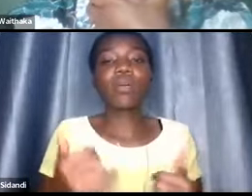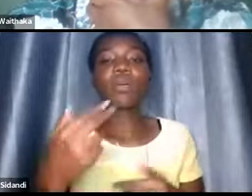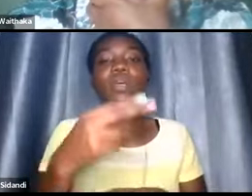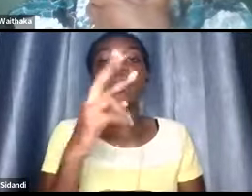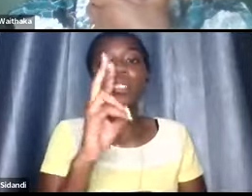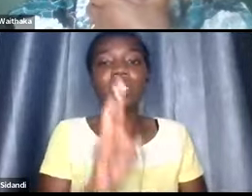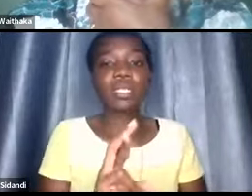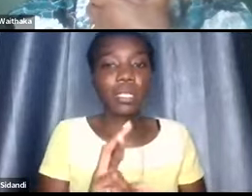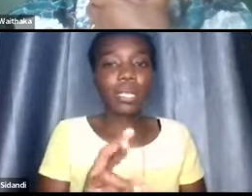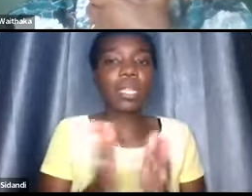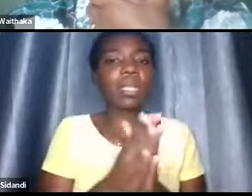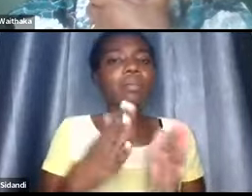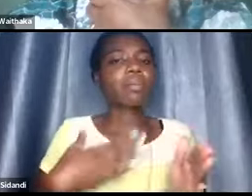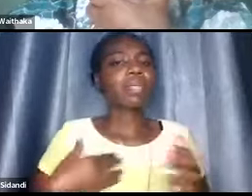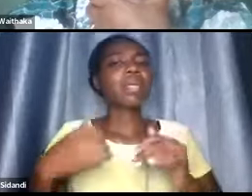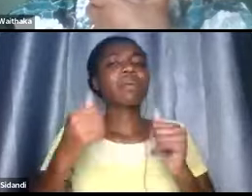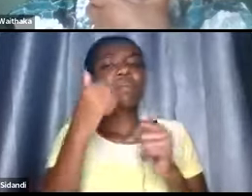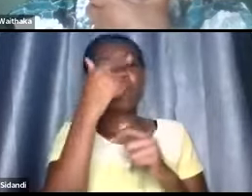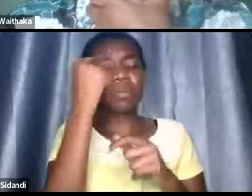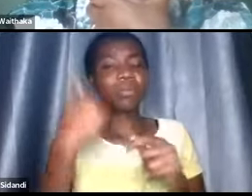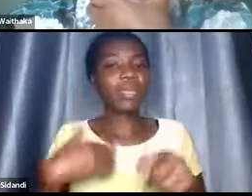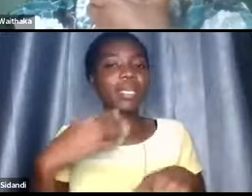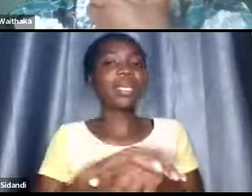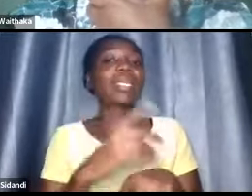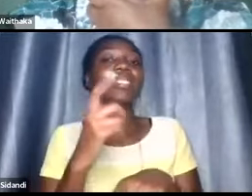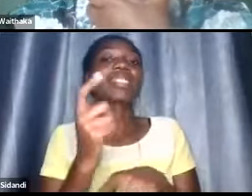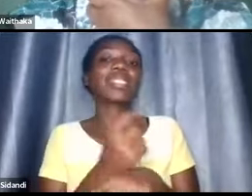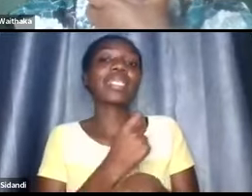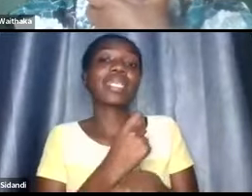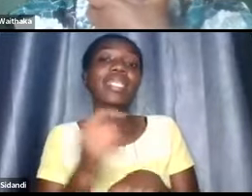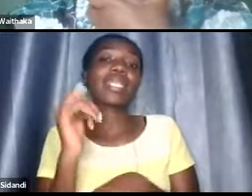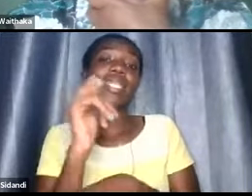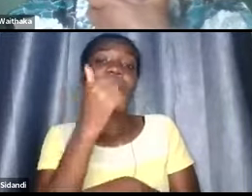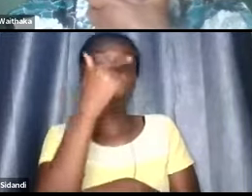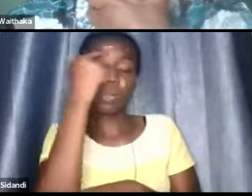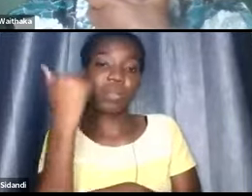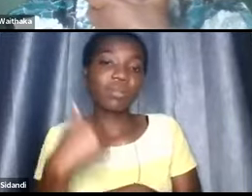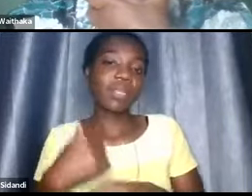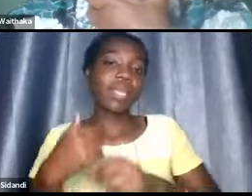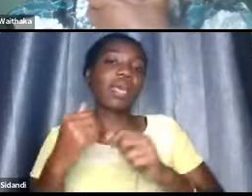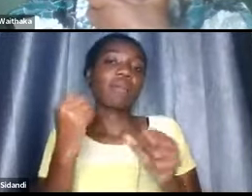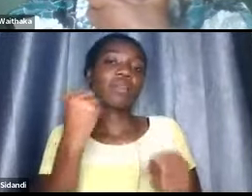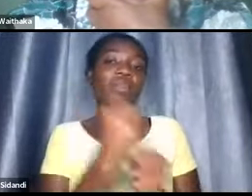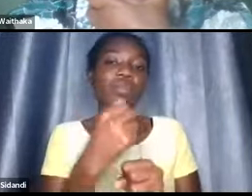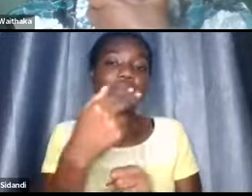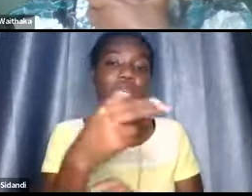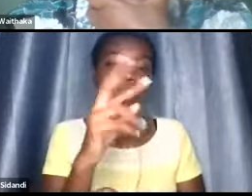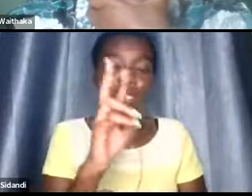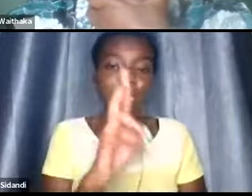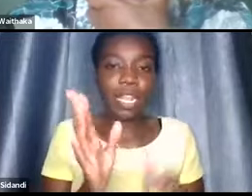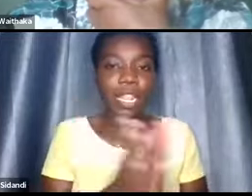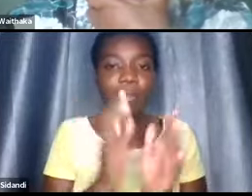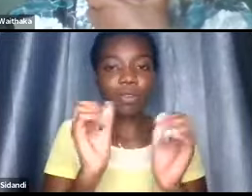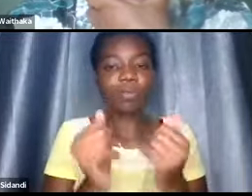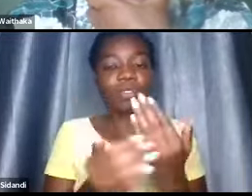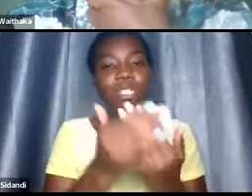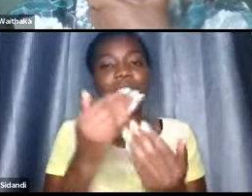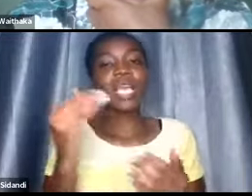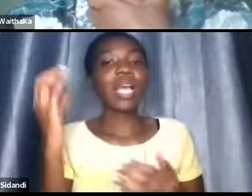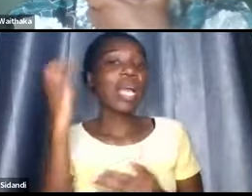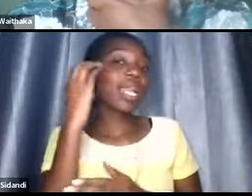really glad that I got that training, and I am happy doing HR and I can switch careers the way I want. I